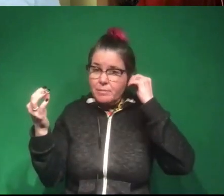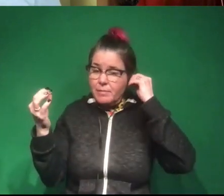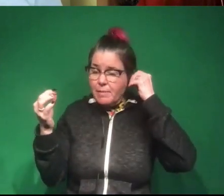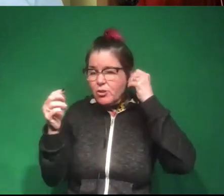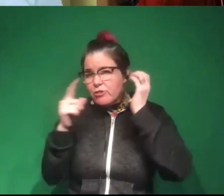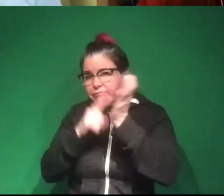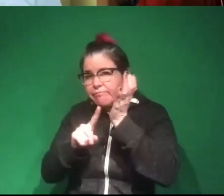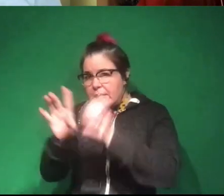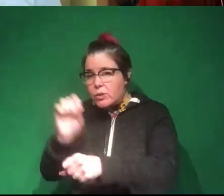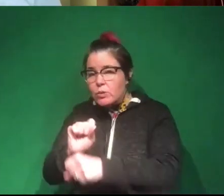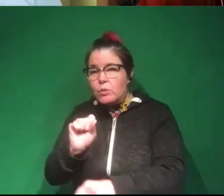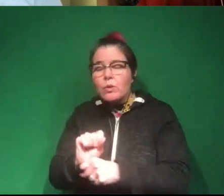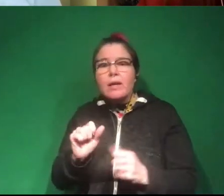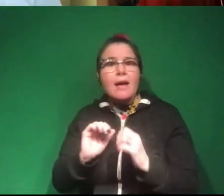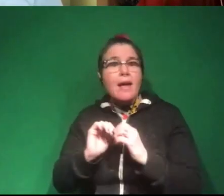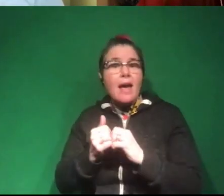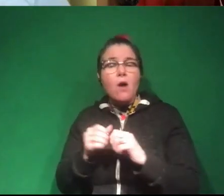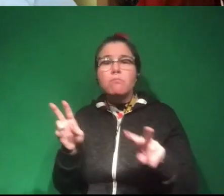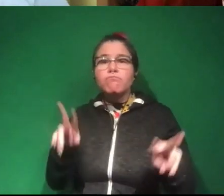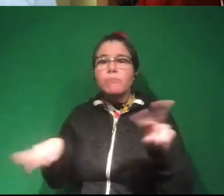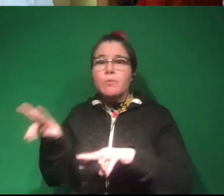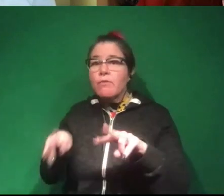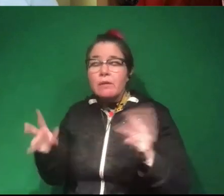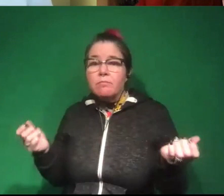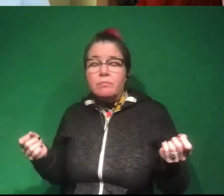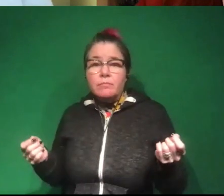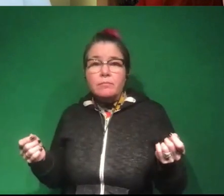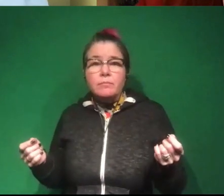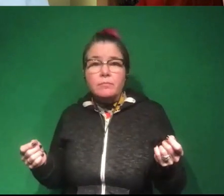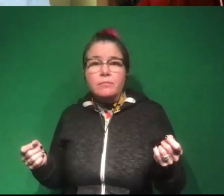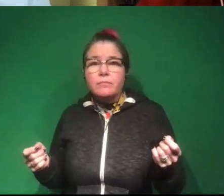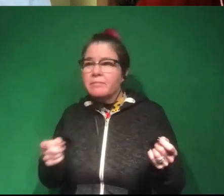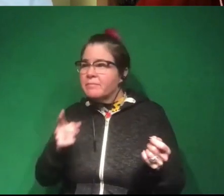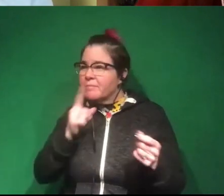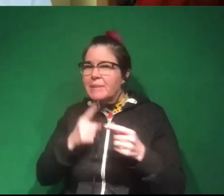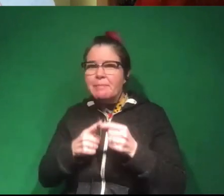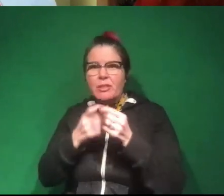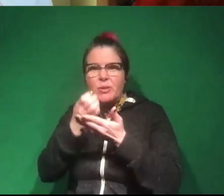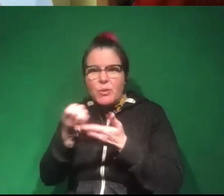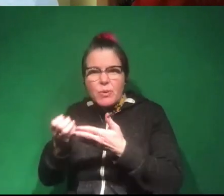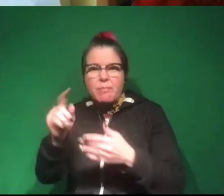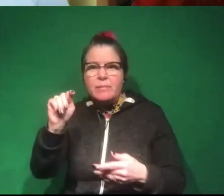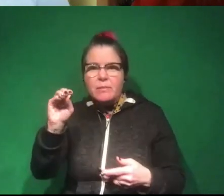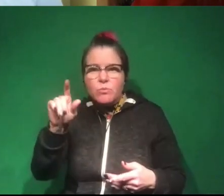work. And he did it all by just observing, not having special equipment, doing,